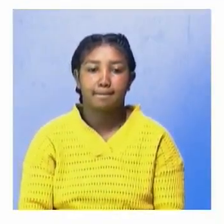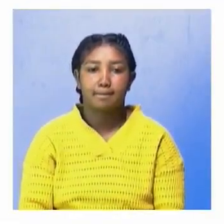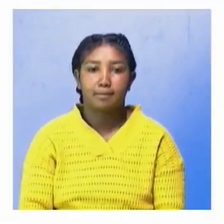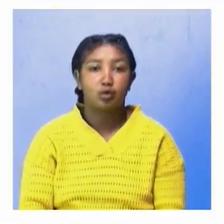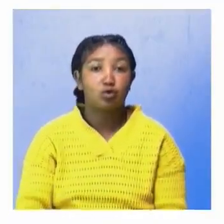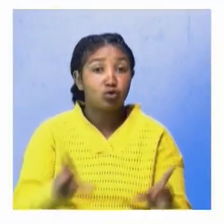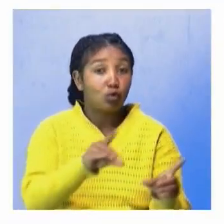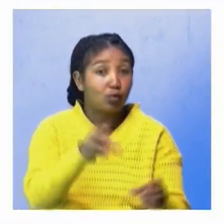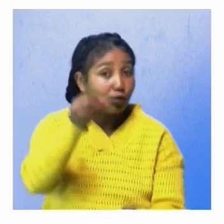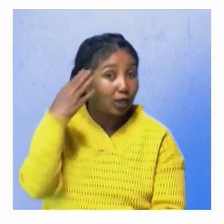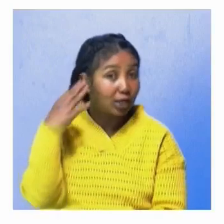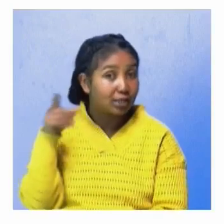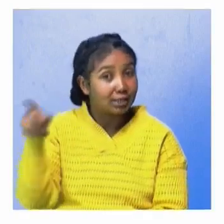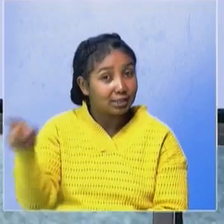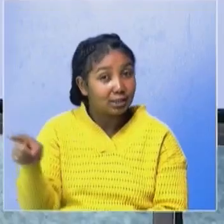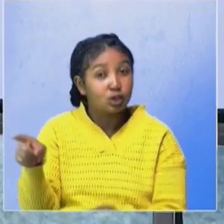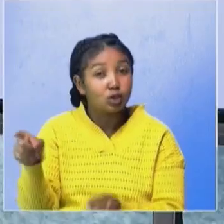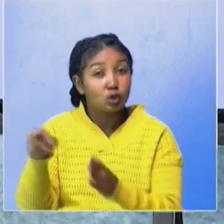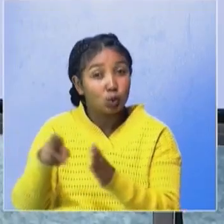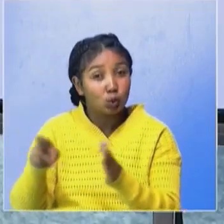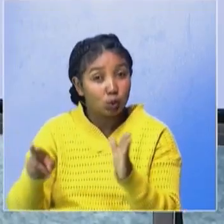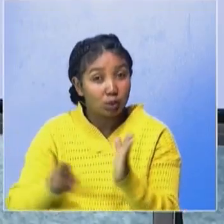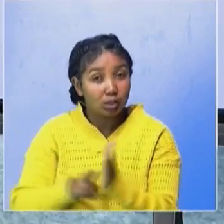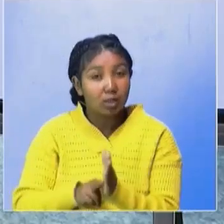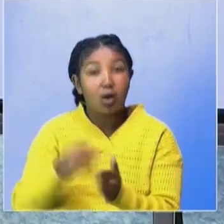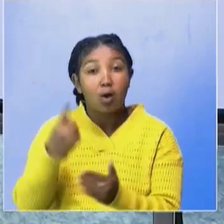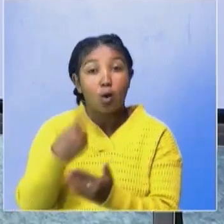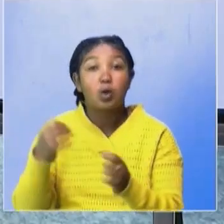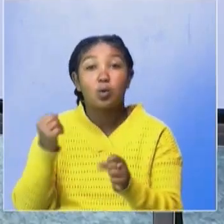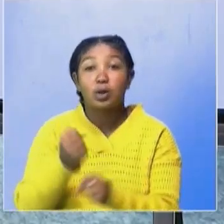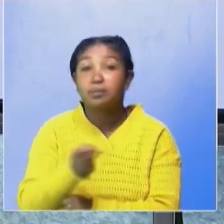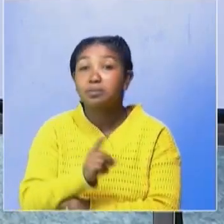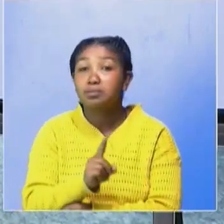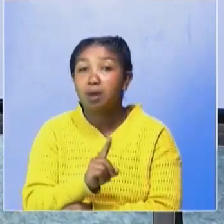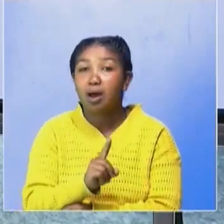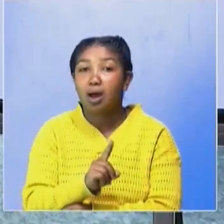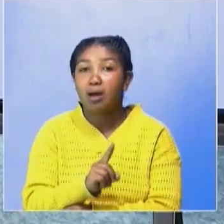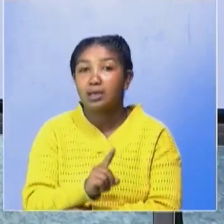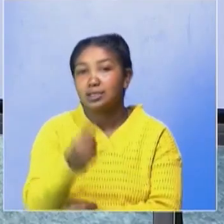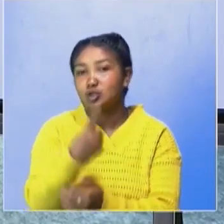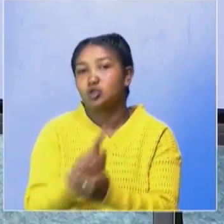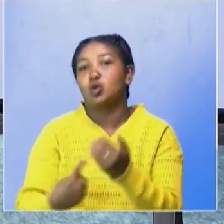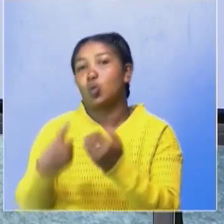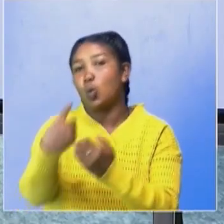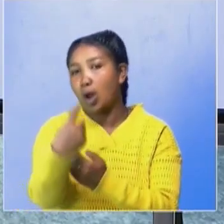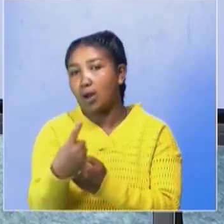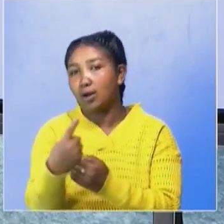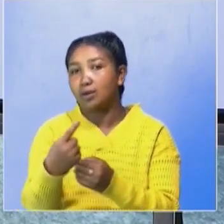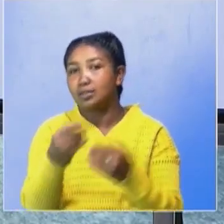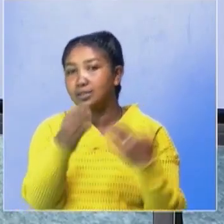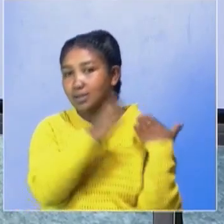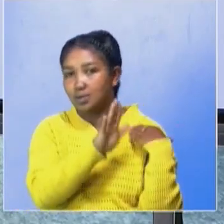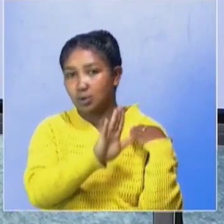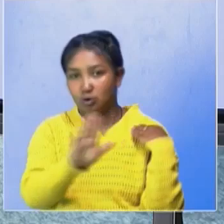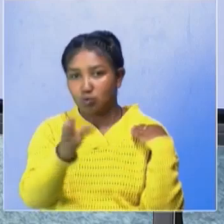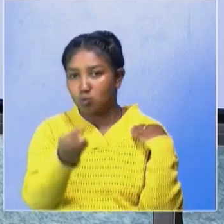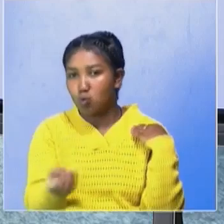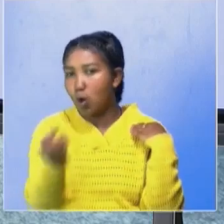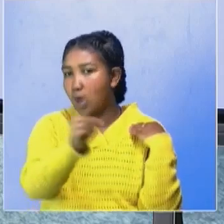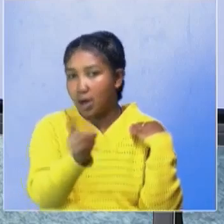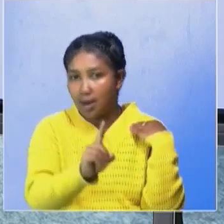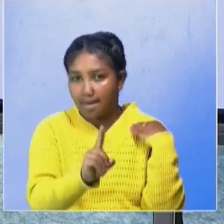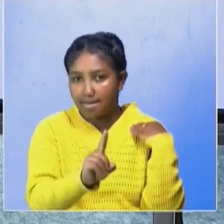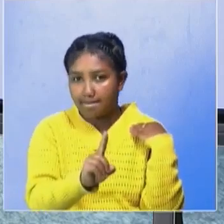Don't forget again, this rule only working for singular subject,